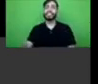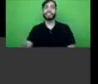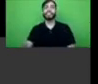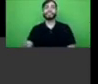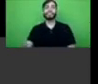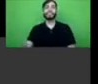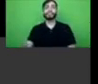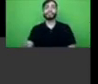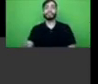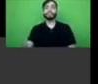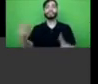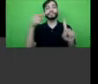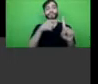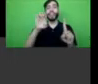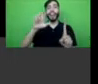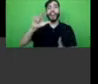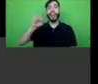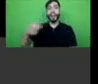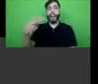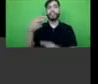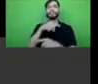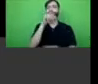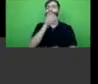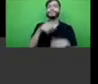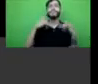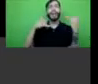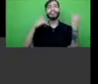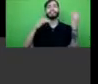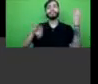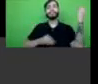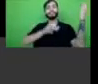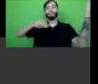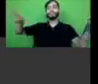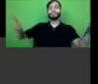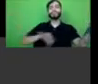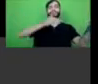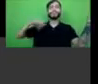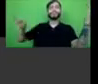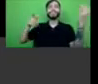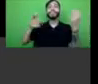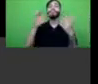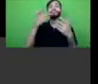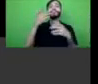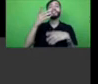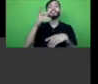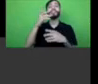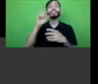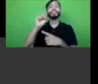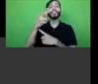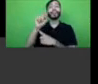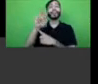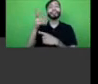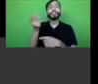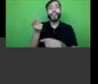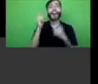Elijah liked to play his violin to shelter dogs and cats to calm them down. He